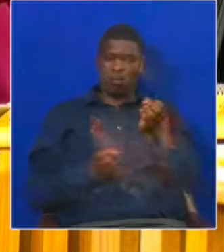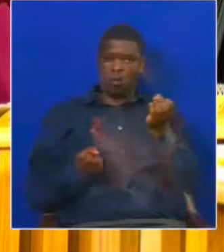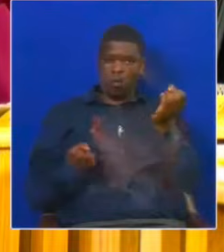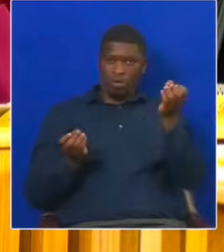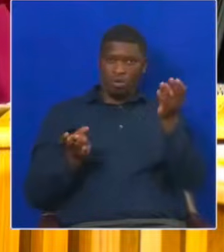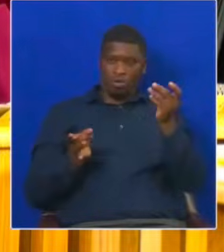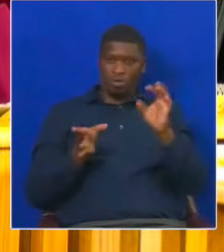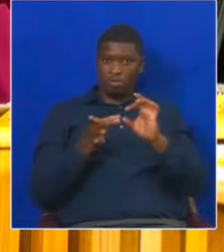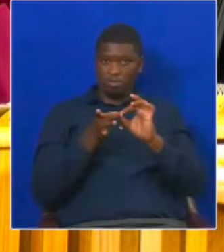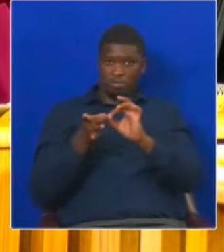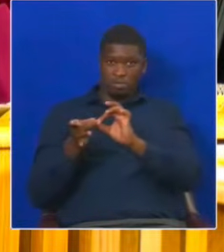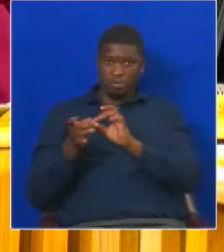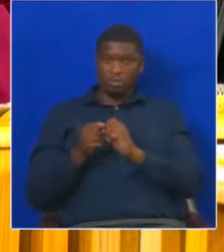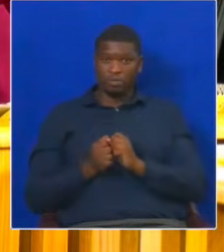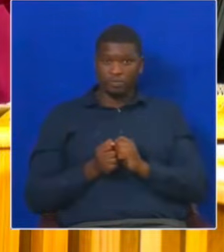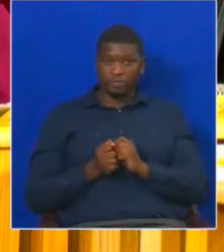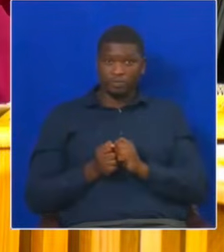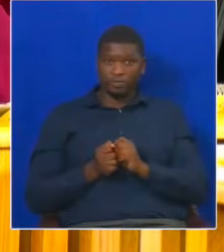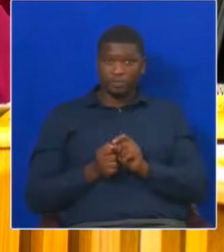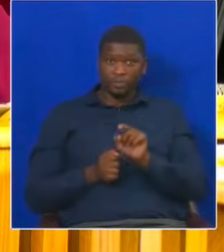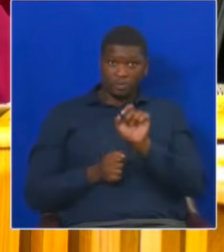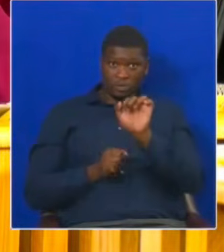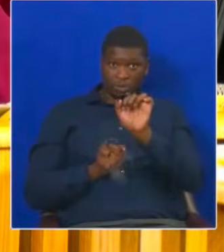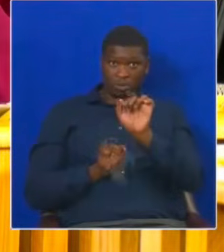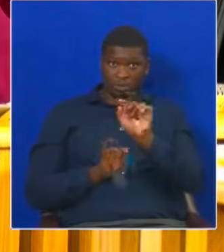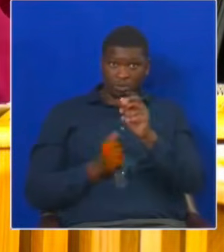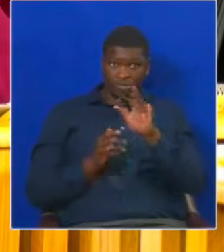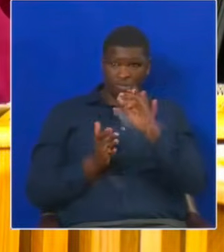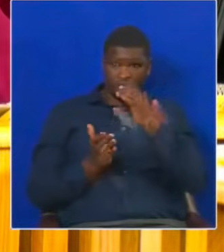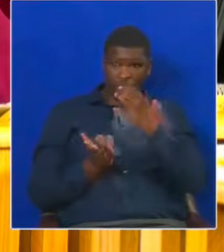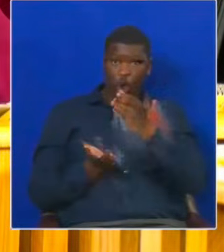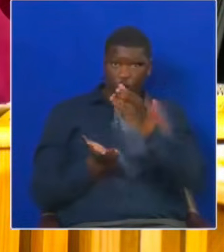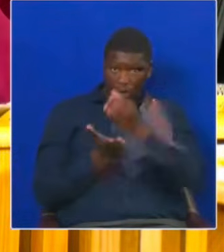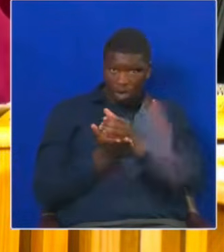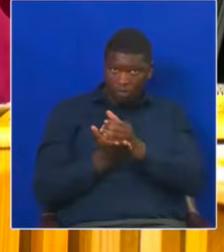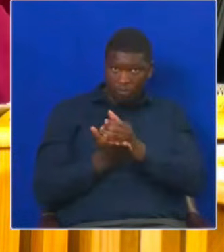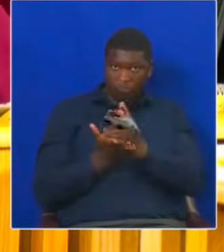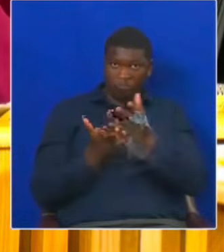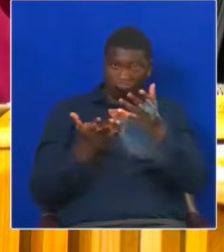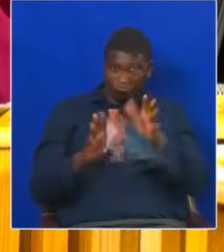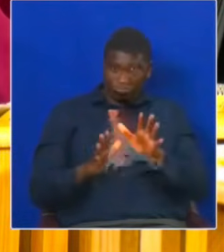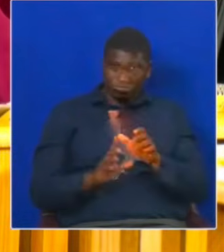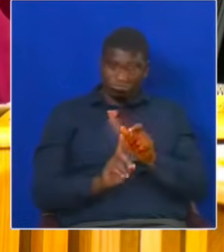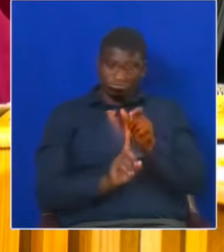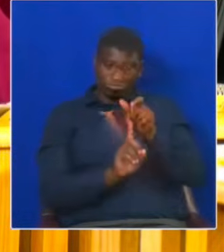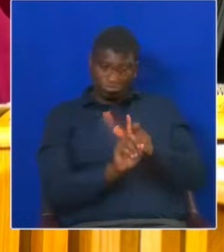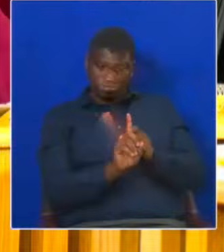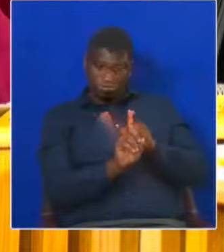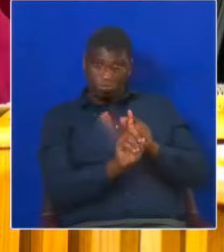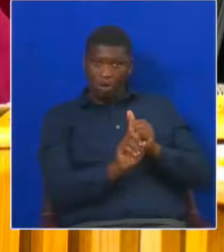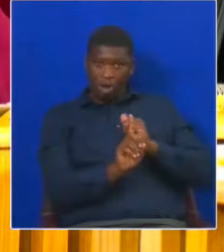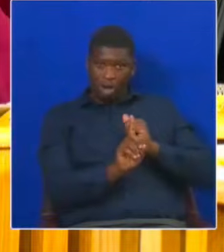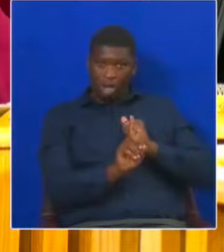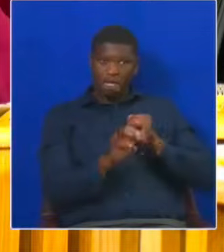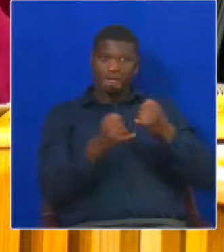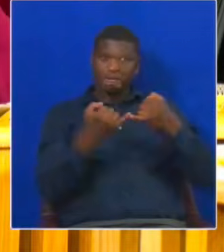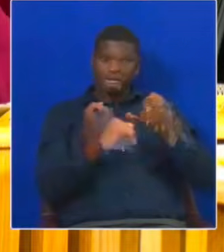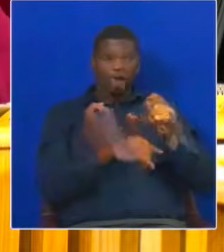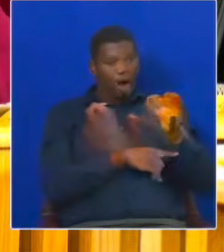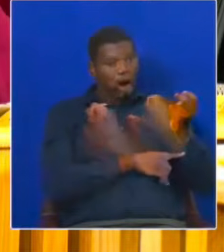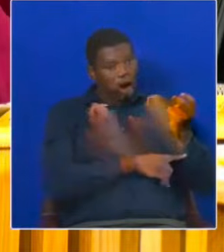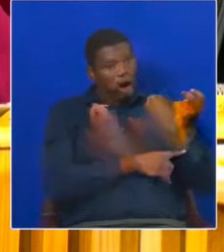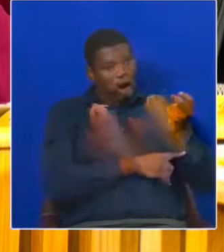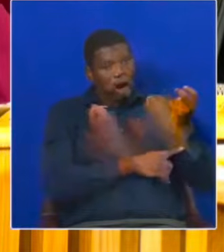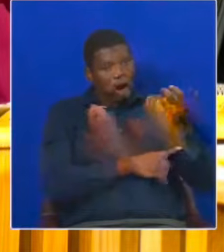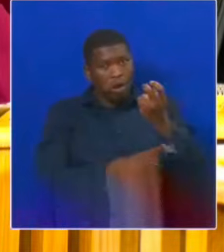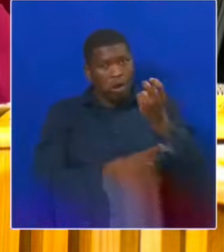you confirm that an active manhunt, an active search still ensues for Mr. Lucky Molefe